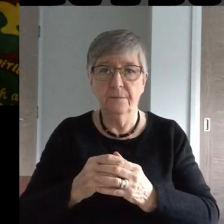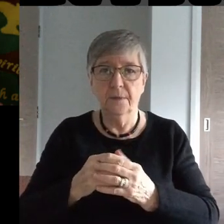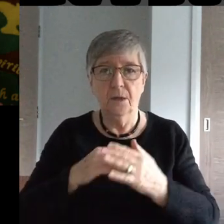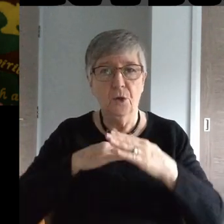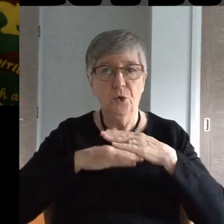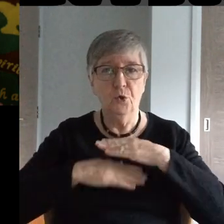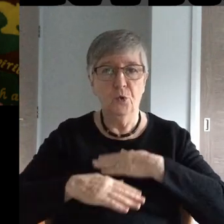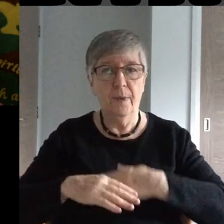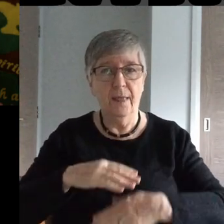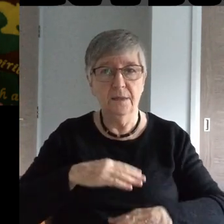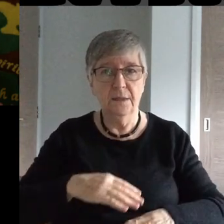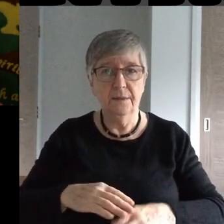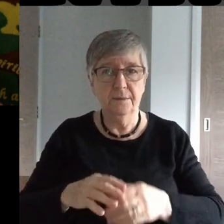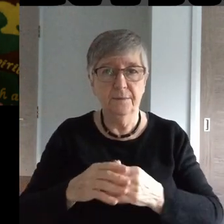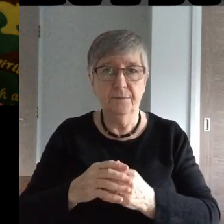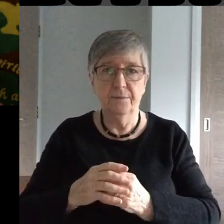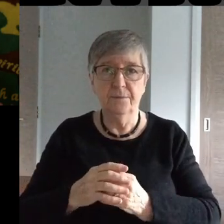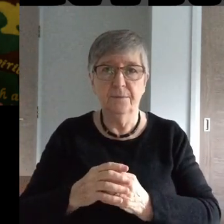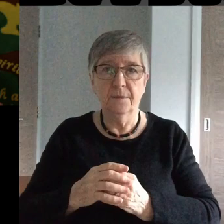Humility.